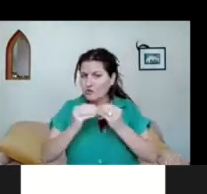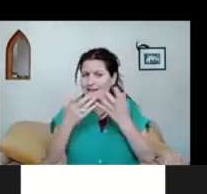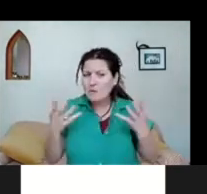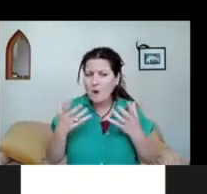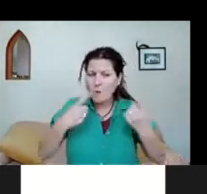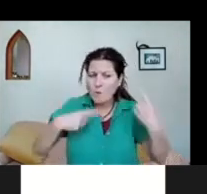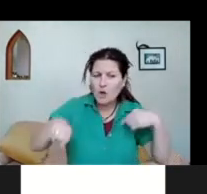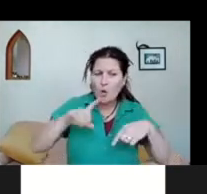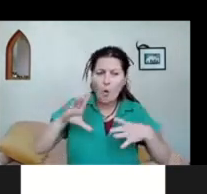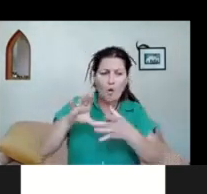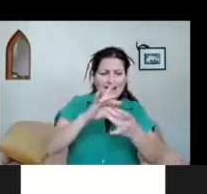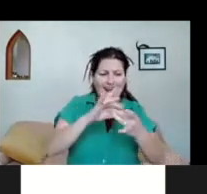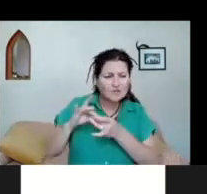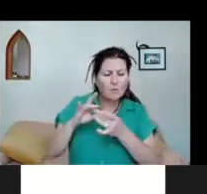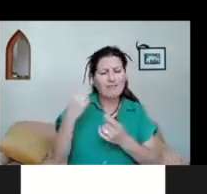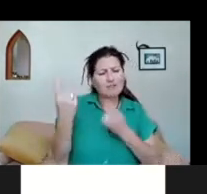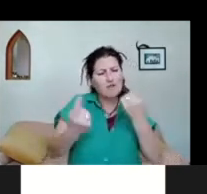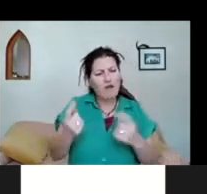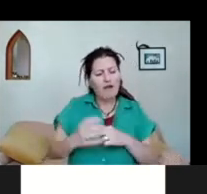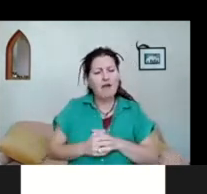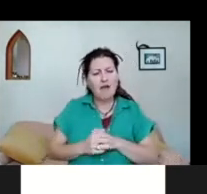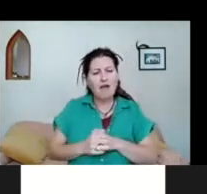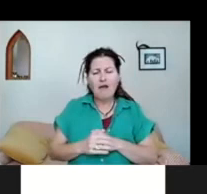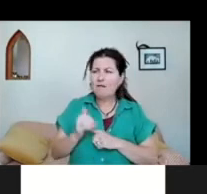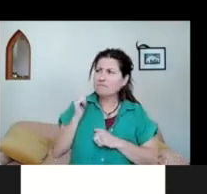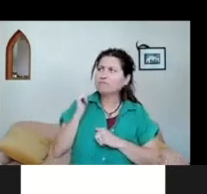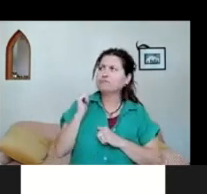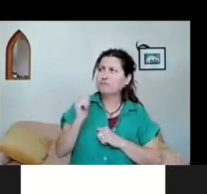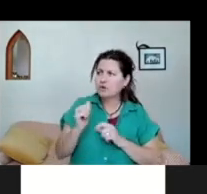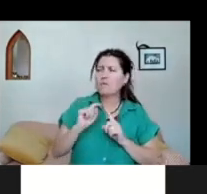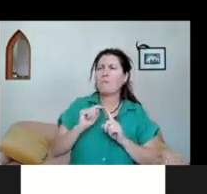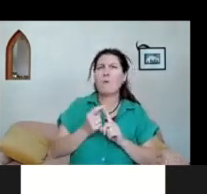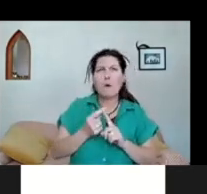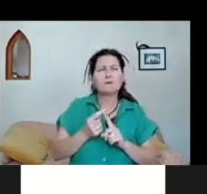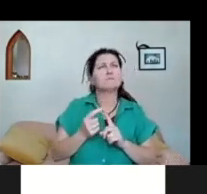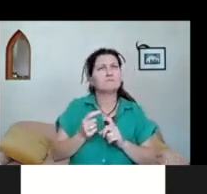That's a good point. I mean, I'm just thinking maybe